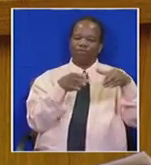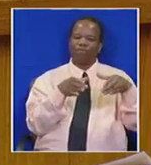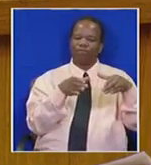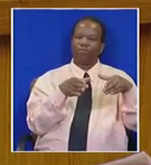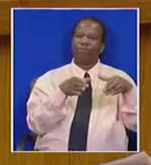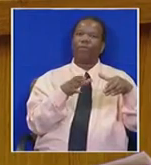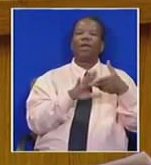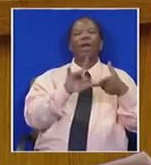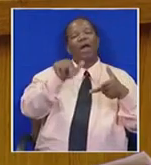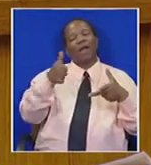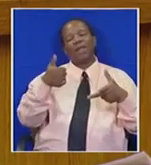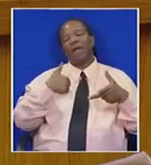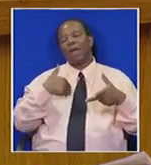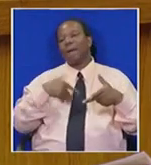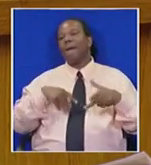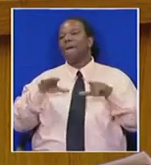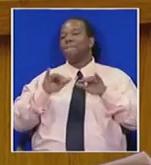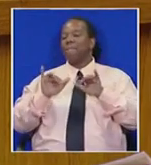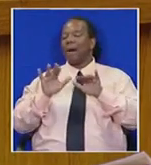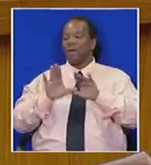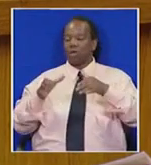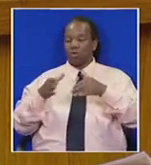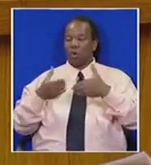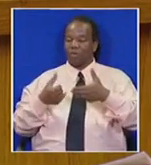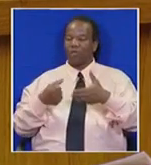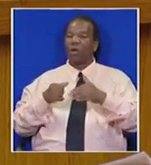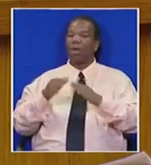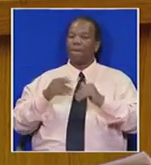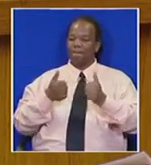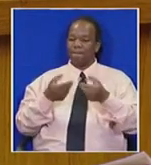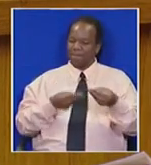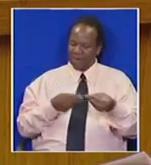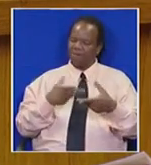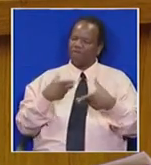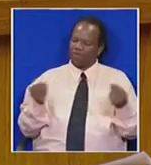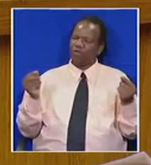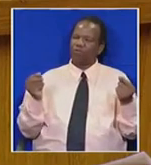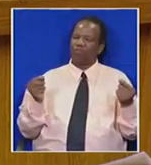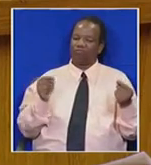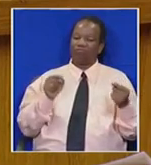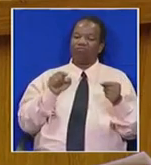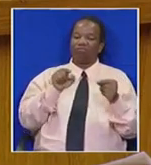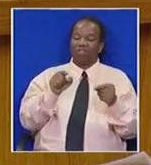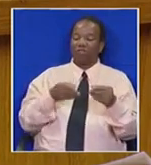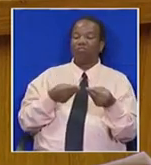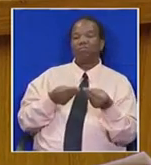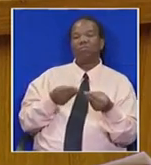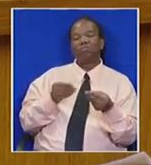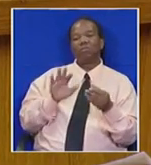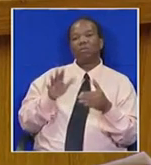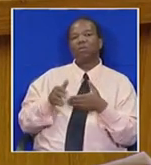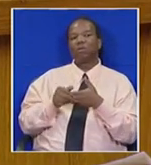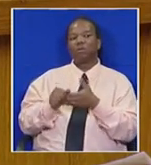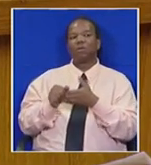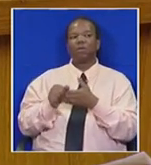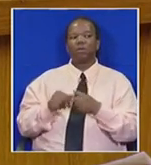Public Administration Bill in place, which acts as an instrument to guide all of us